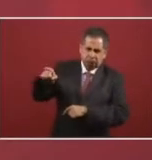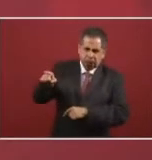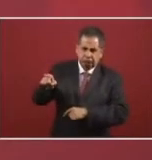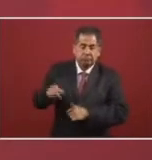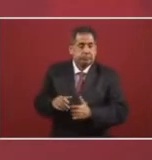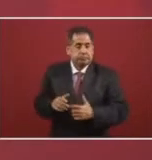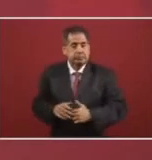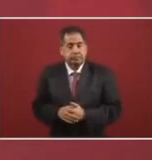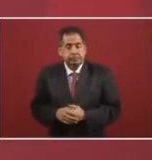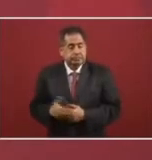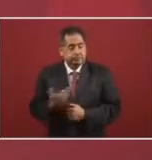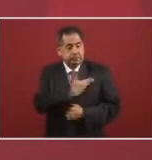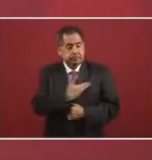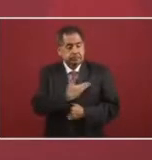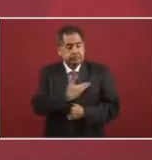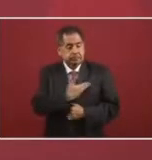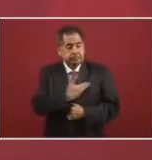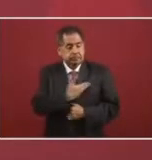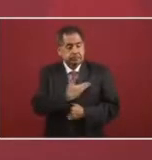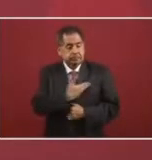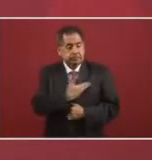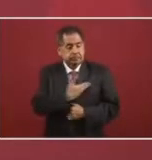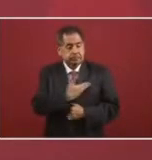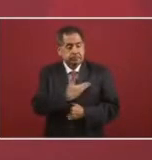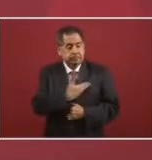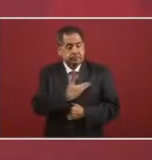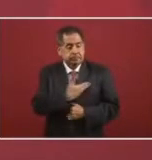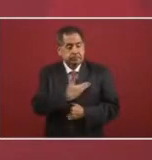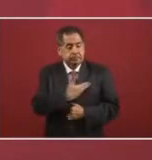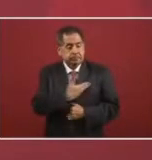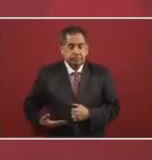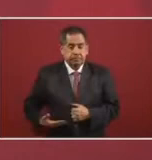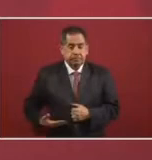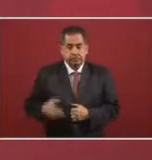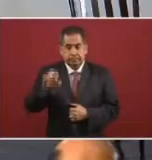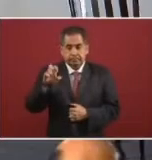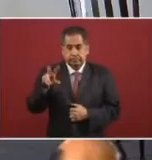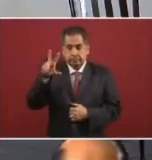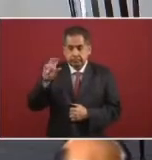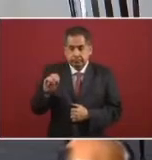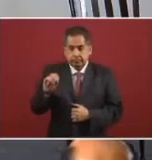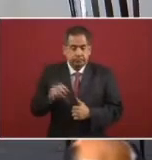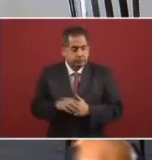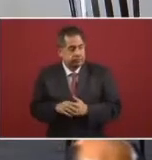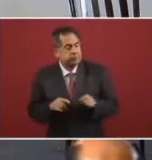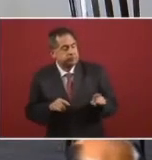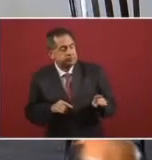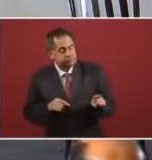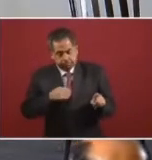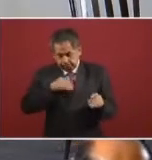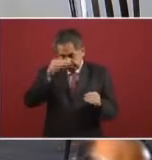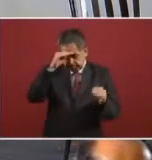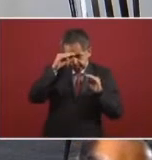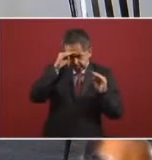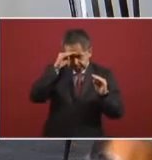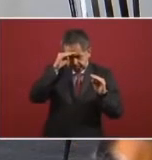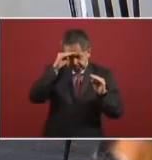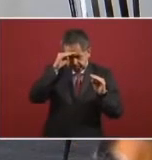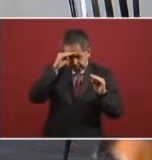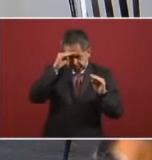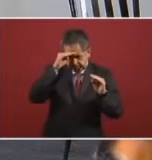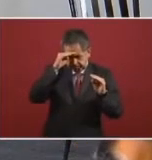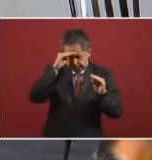Y el presidente Evo Morales. And the president Evo Morales resolvió presentar su